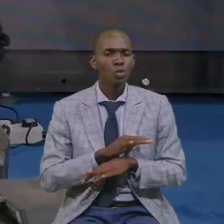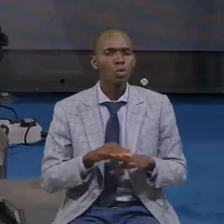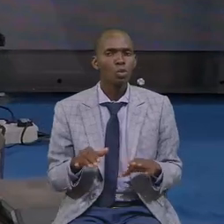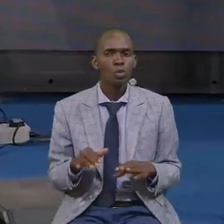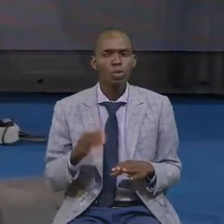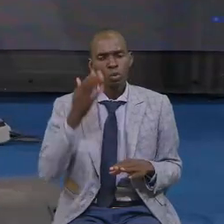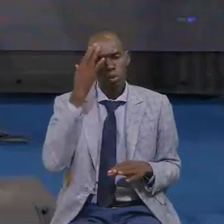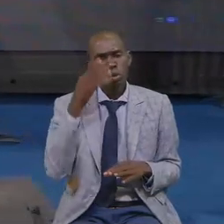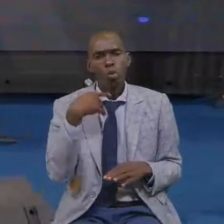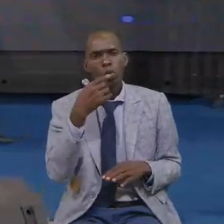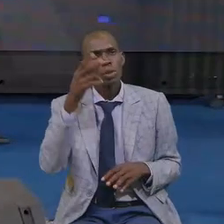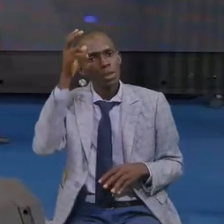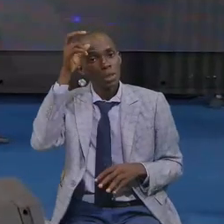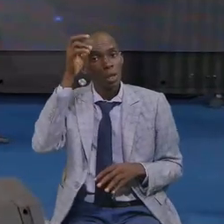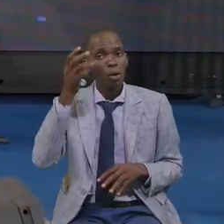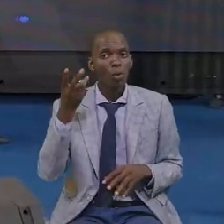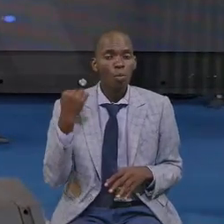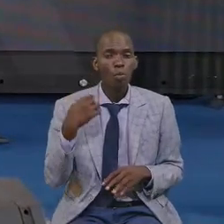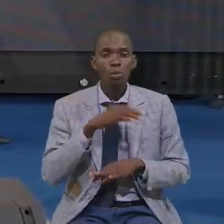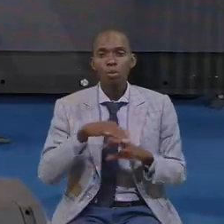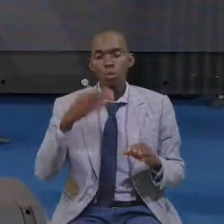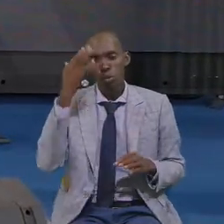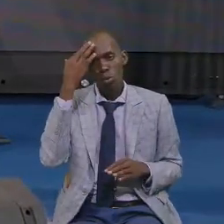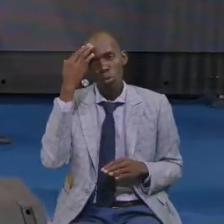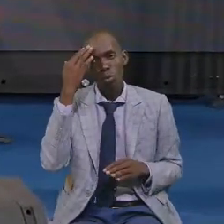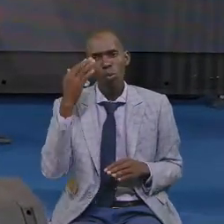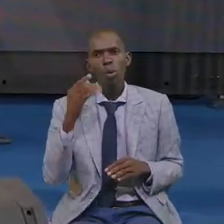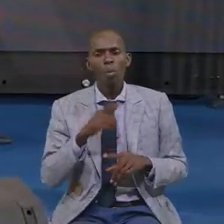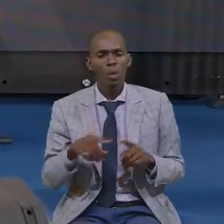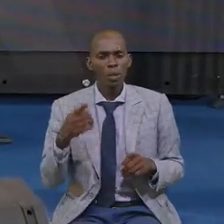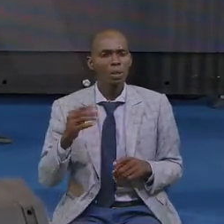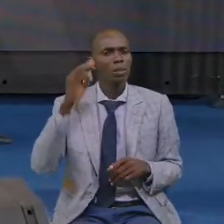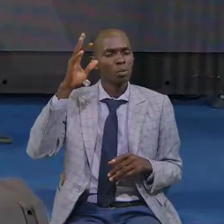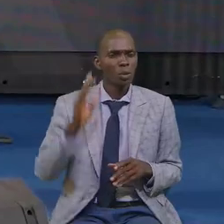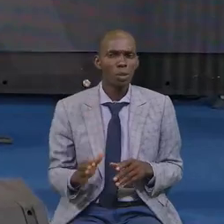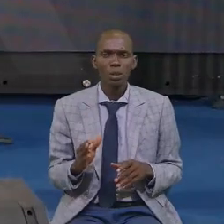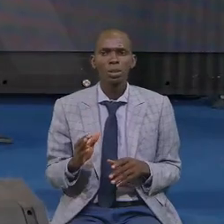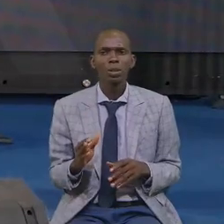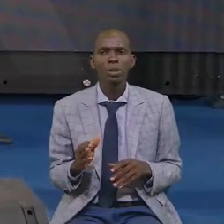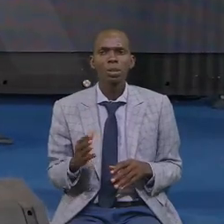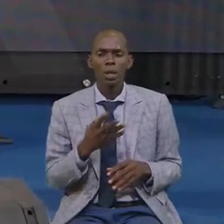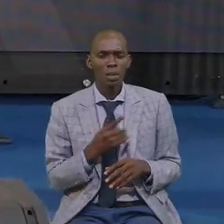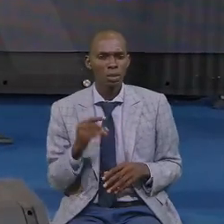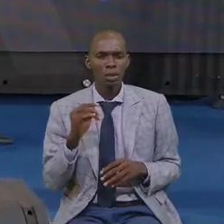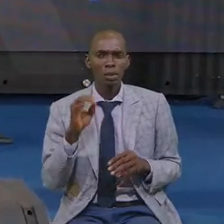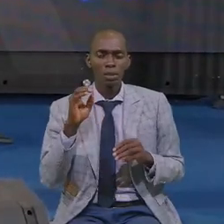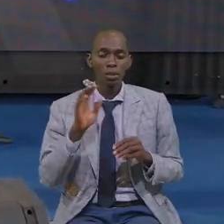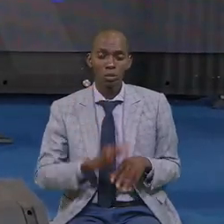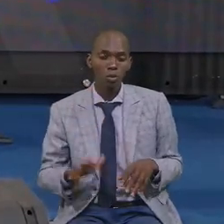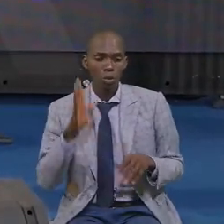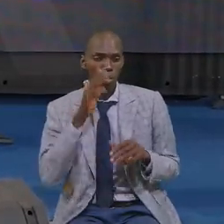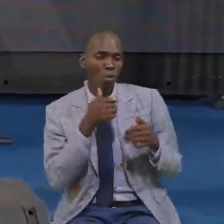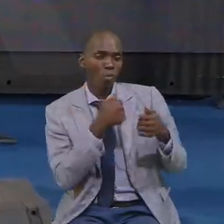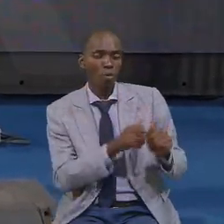was. They didn't know who the devil was. But the charismatic preacher, and the children will follow him